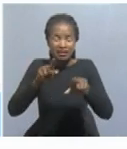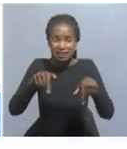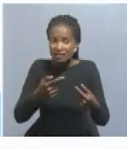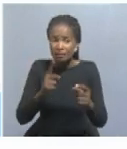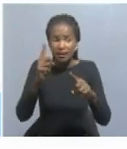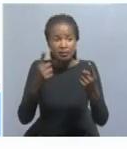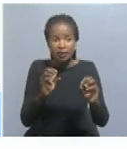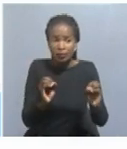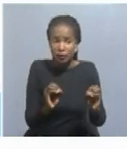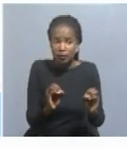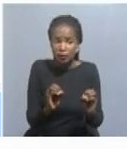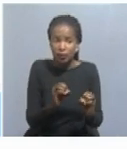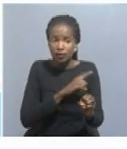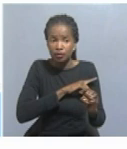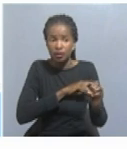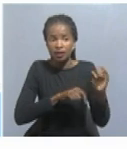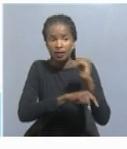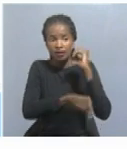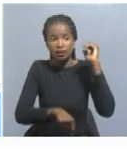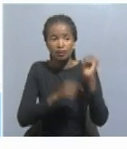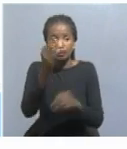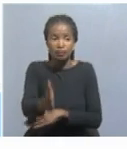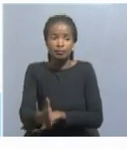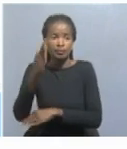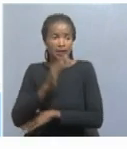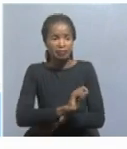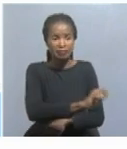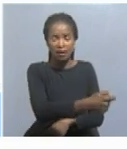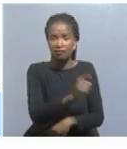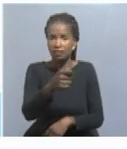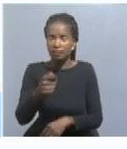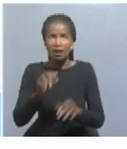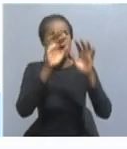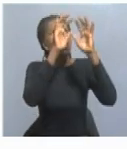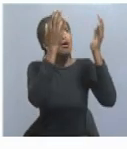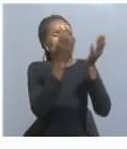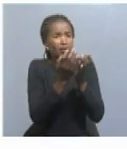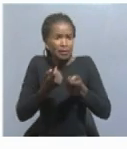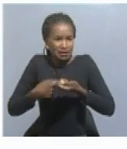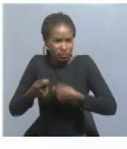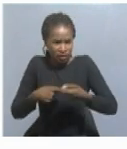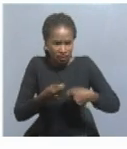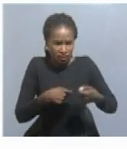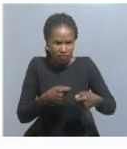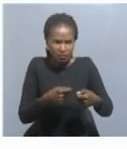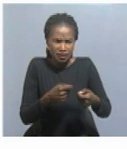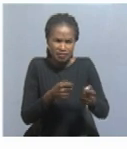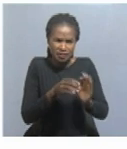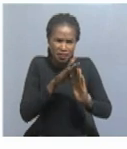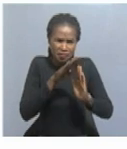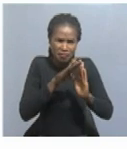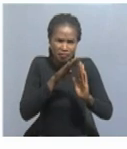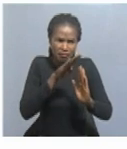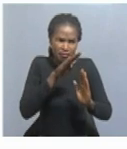lockdown measures. But globally, the estimate is that global trade will reduce from between 13